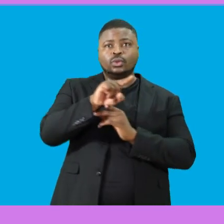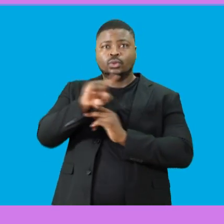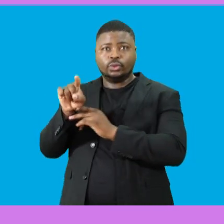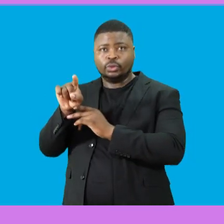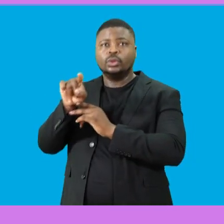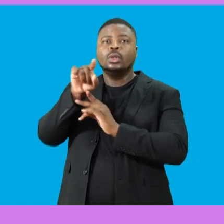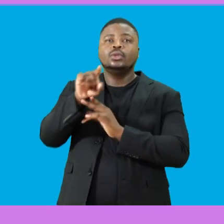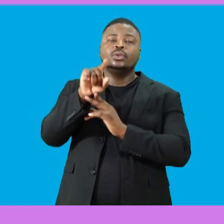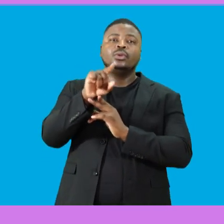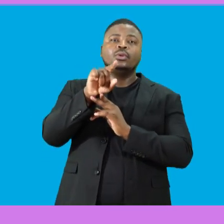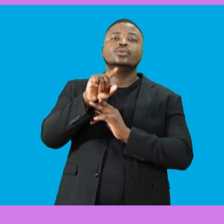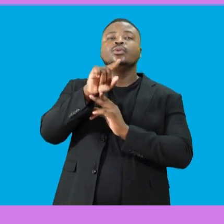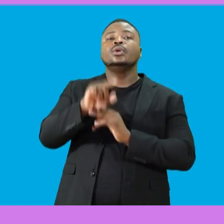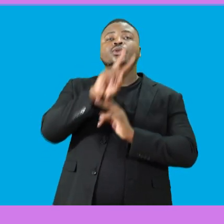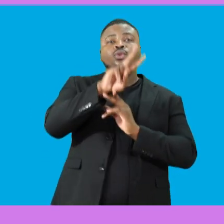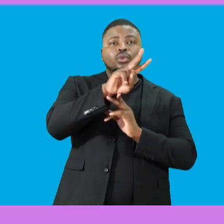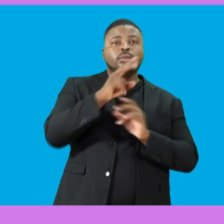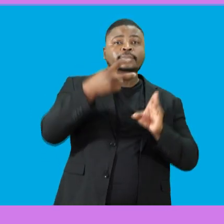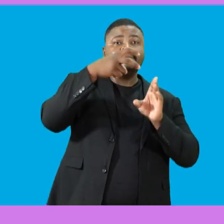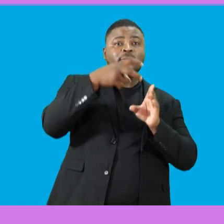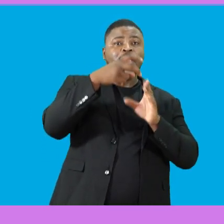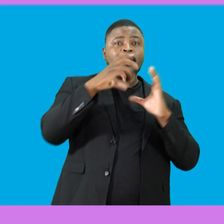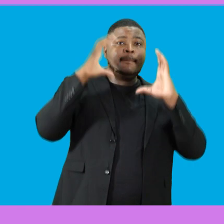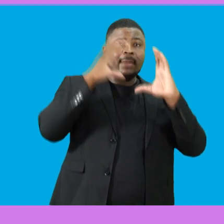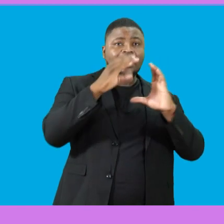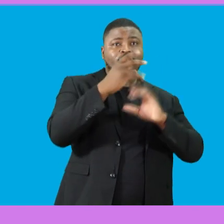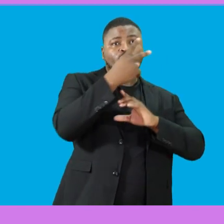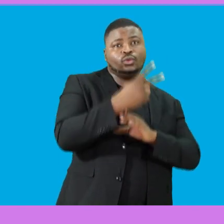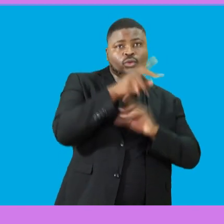2 to the increase from bus trip 2 to trip 4